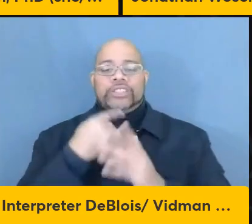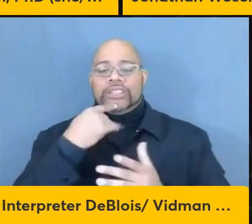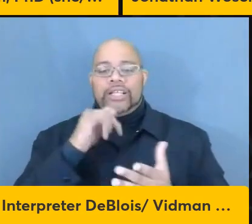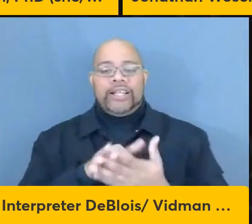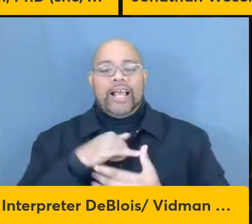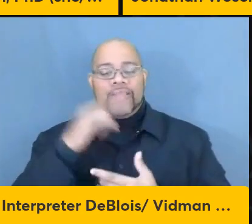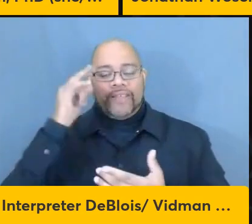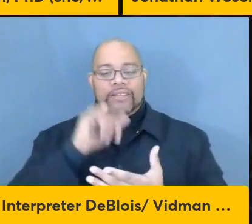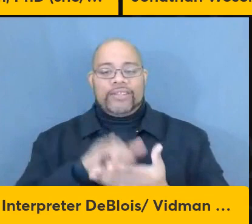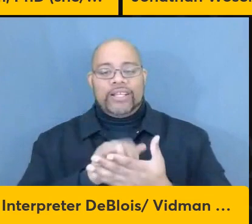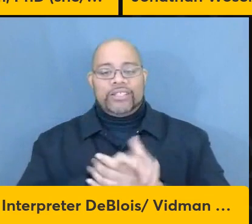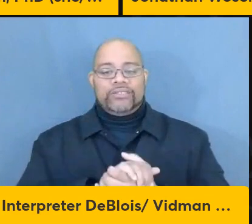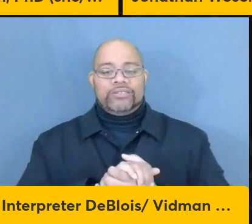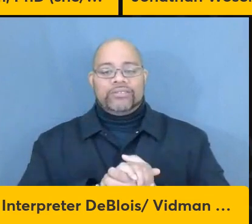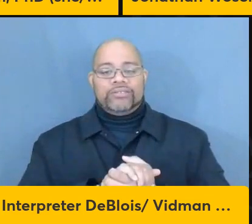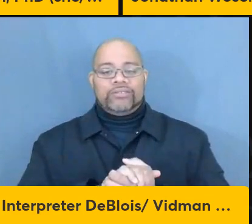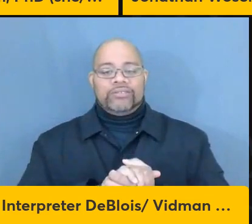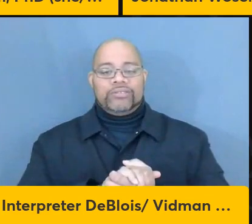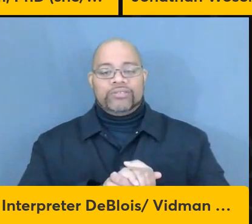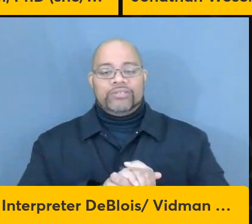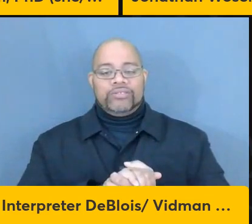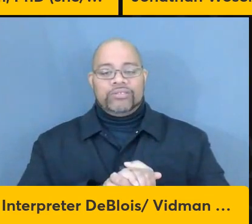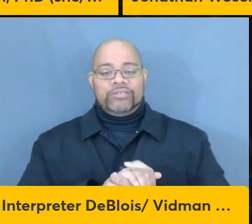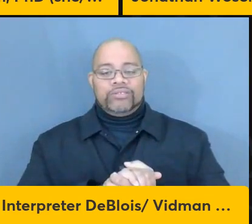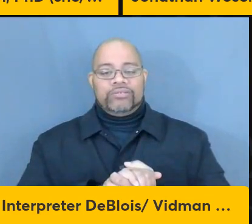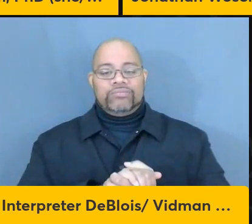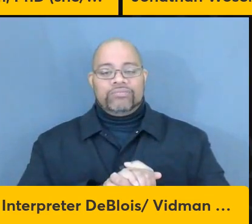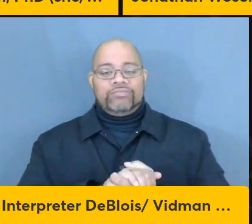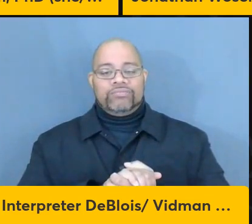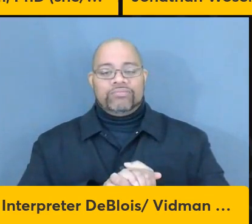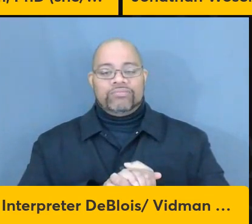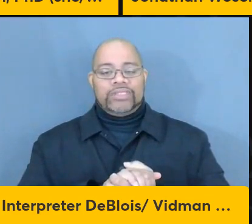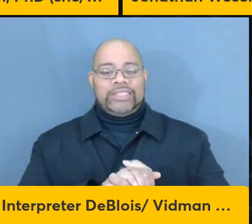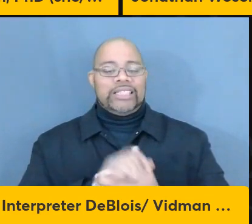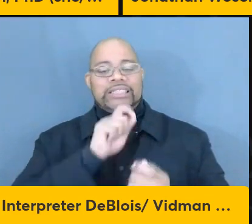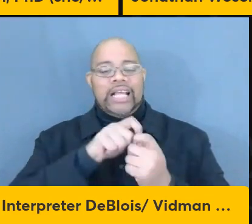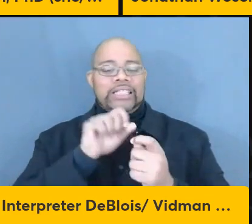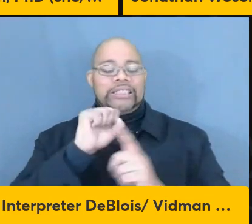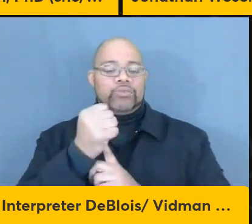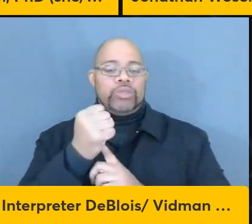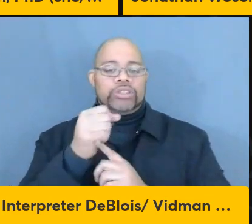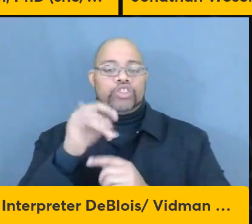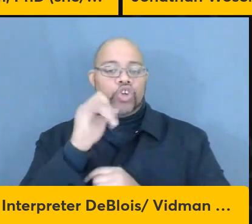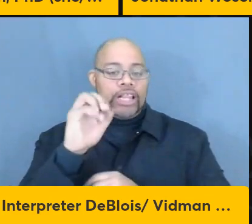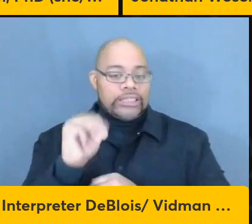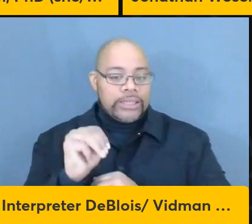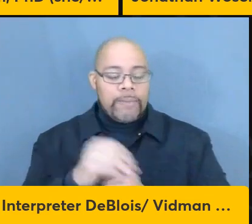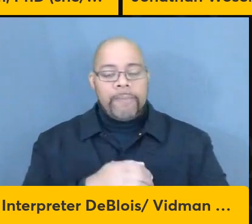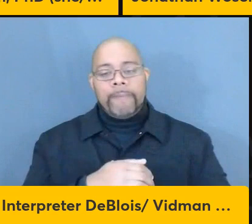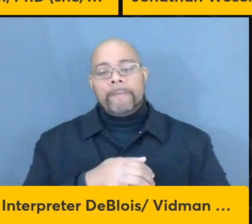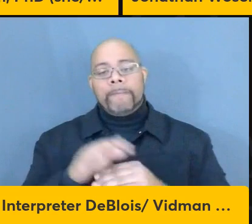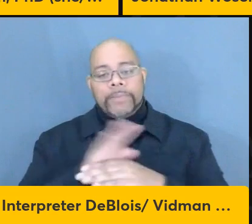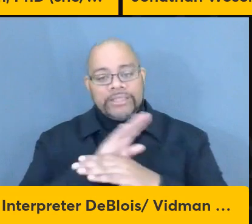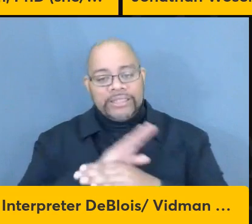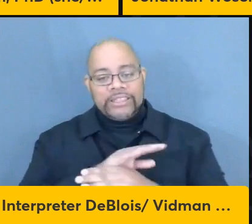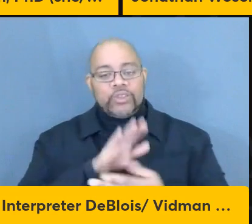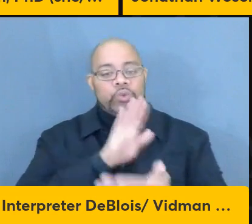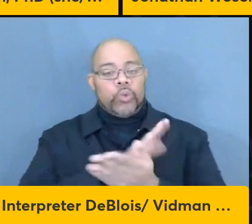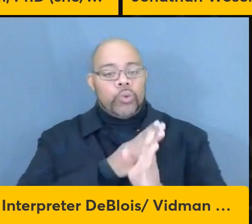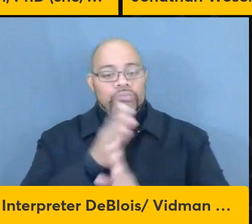think that really puts that's exactly the case in journalism, in industry, in